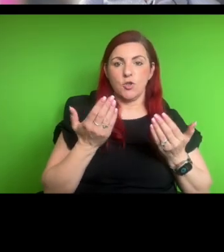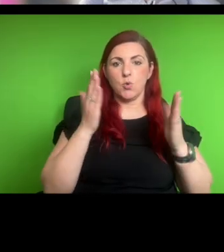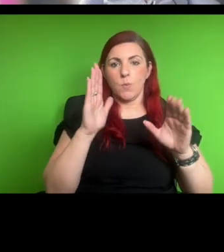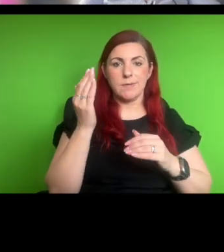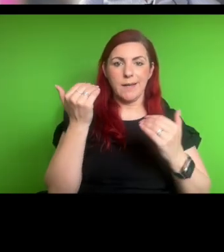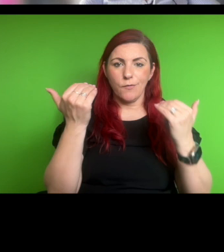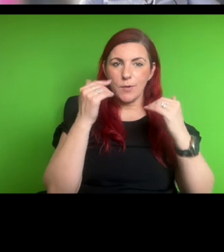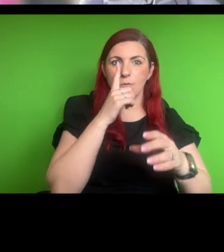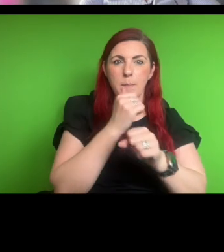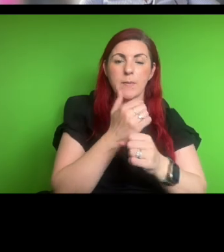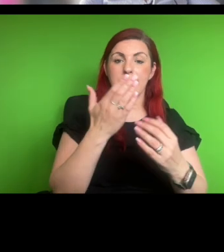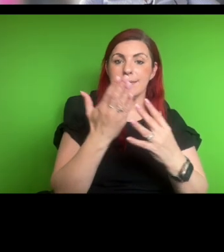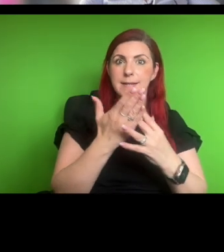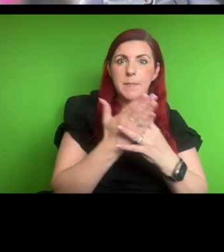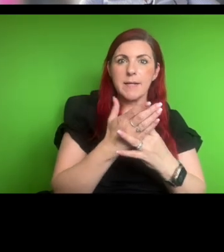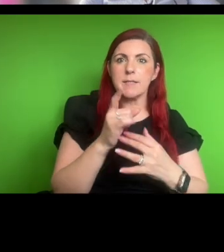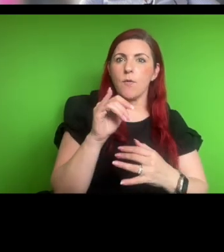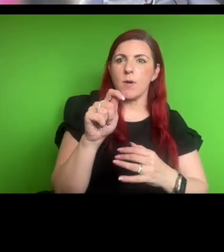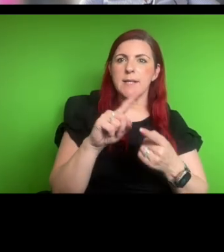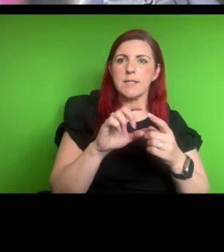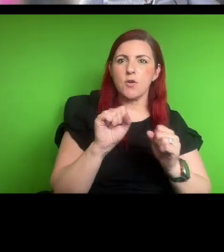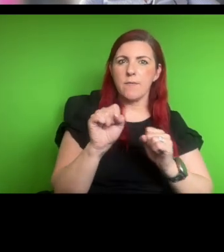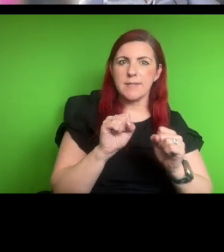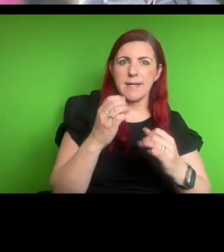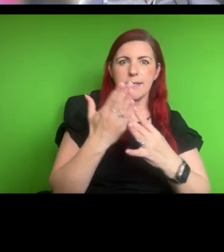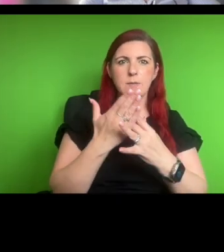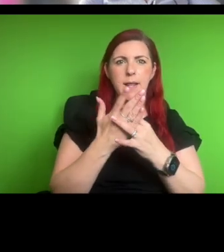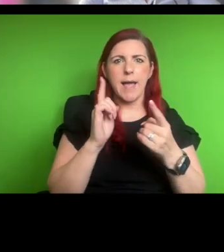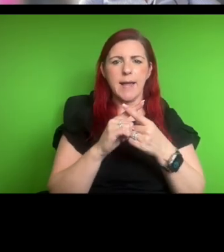service, accessibility and compatibility features,